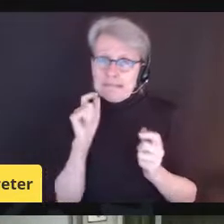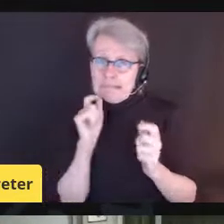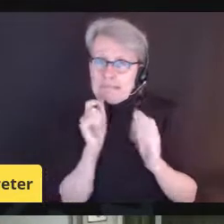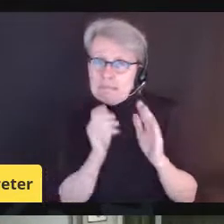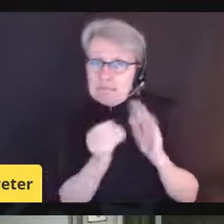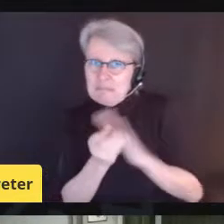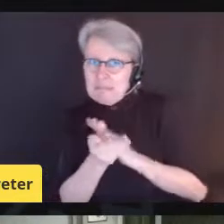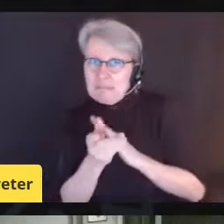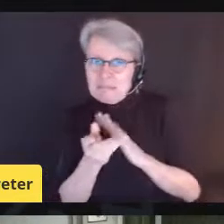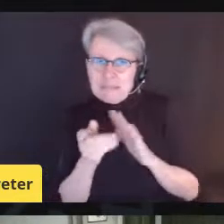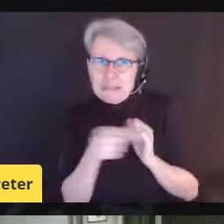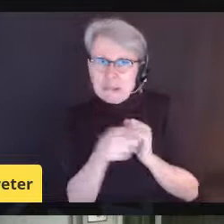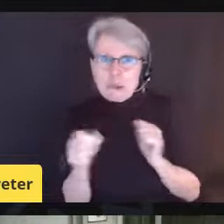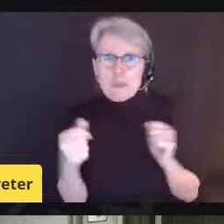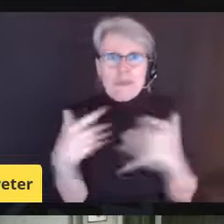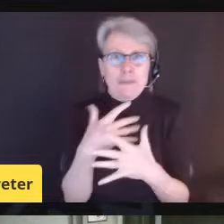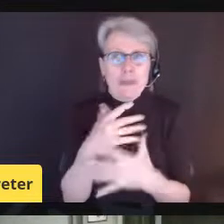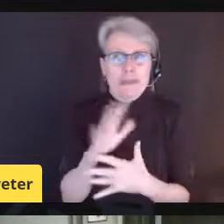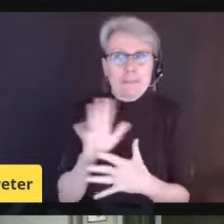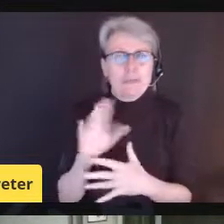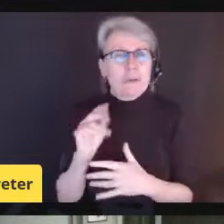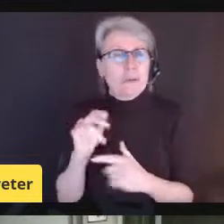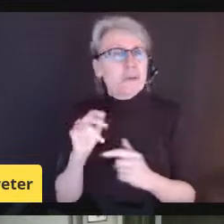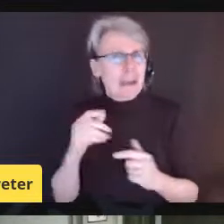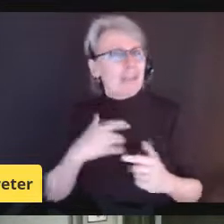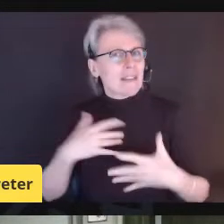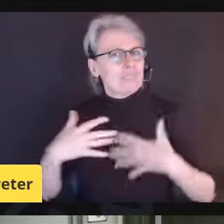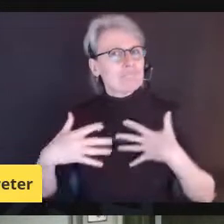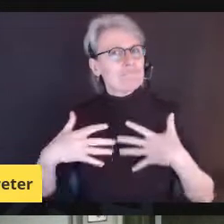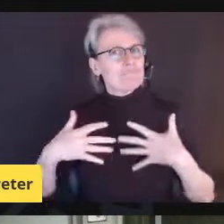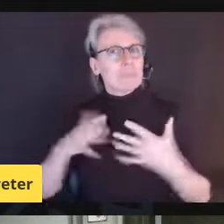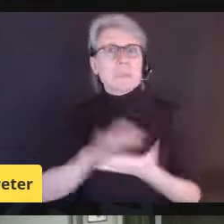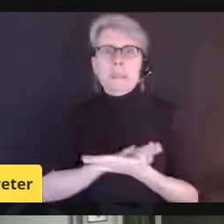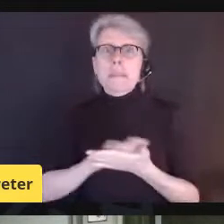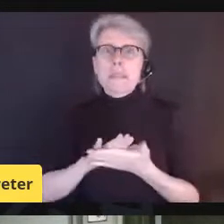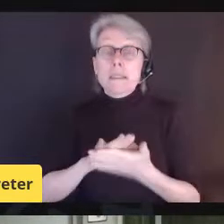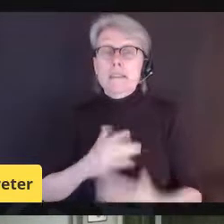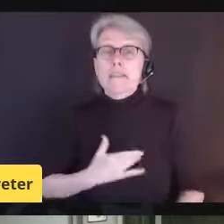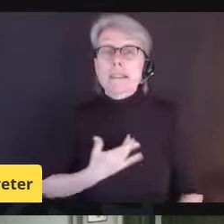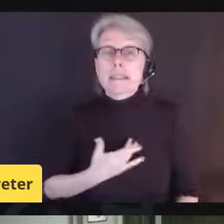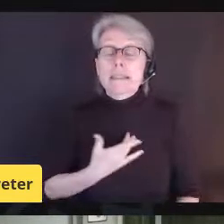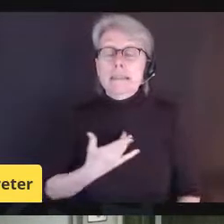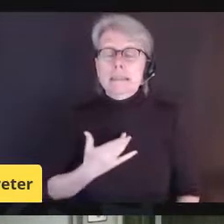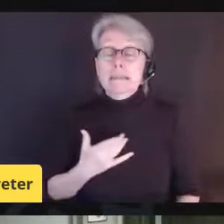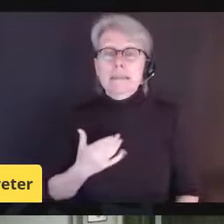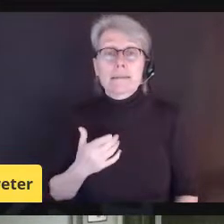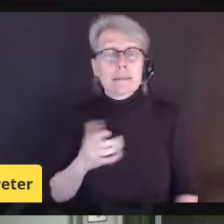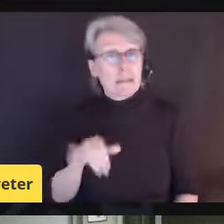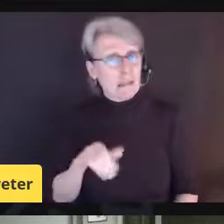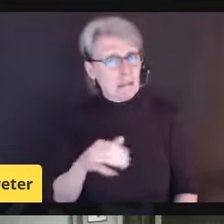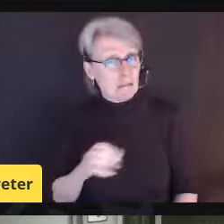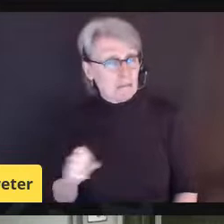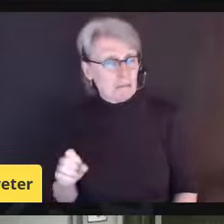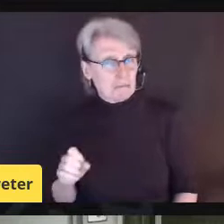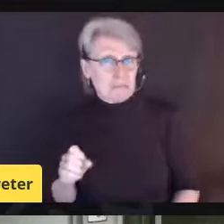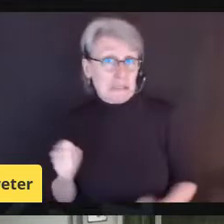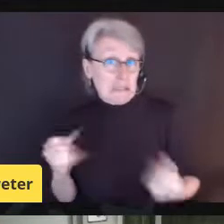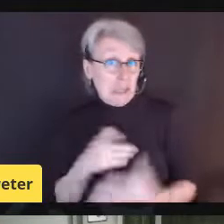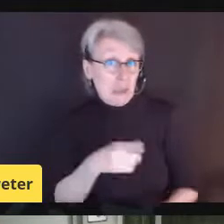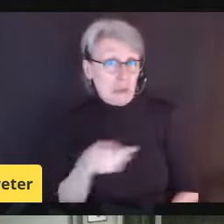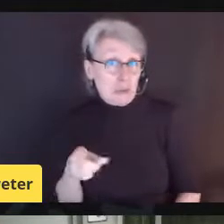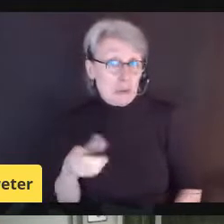just, it's a feeling. And I think it's a nice feeling though. And so if you want to say that's creepy, maybe,